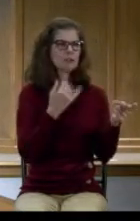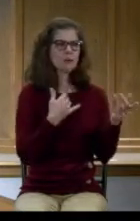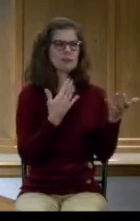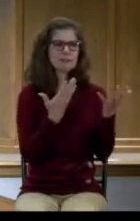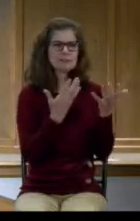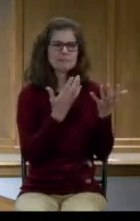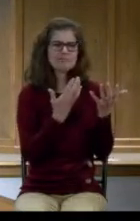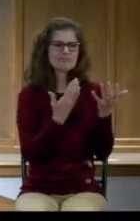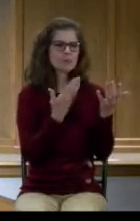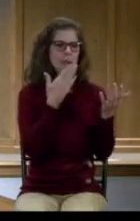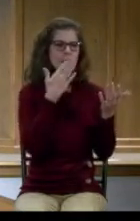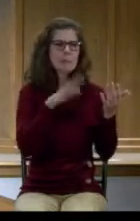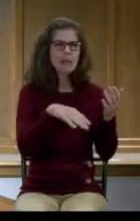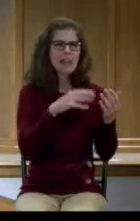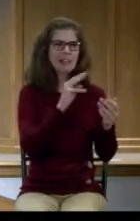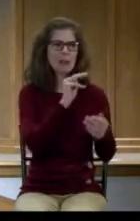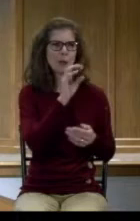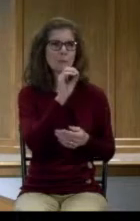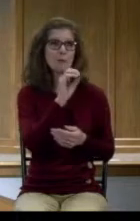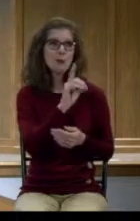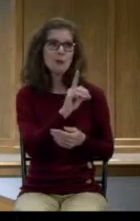in a really, really bad mood.